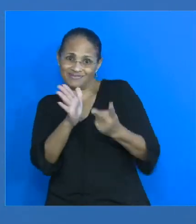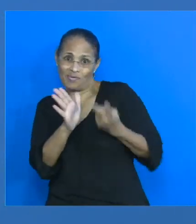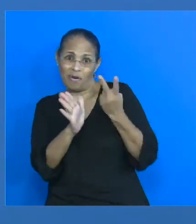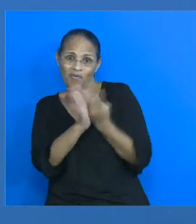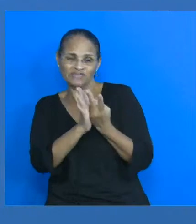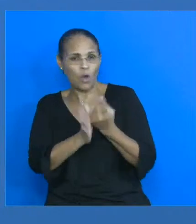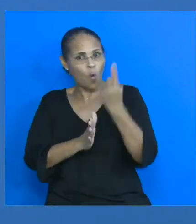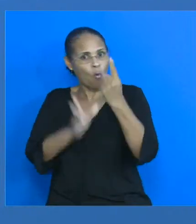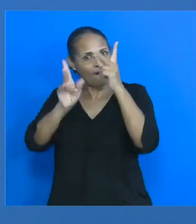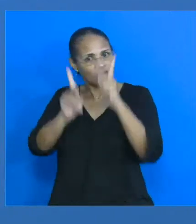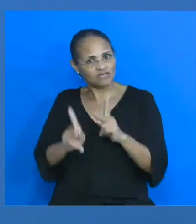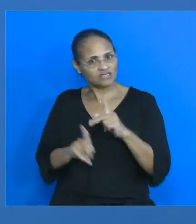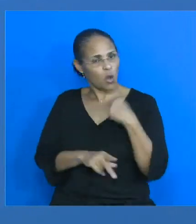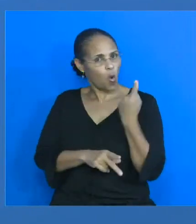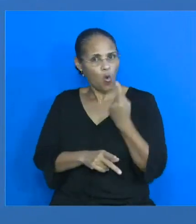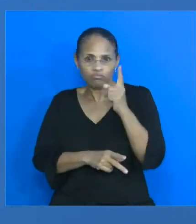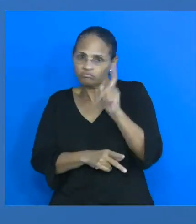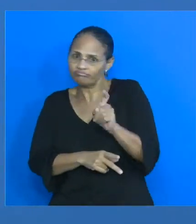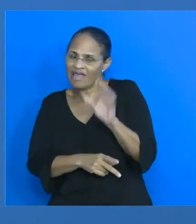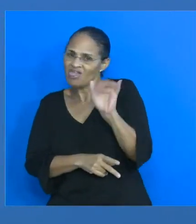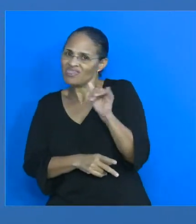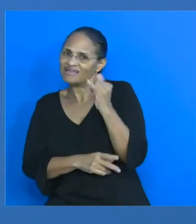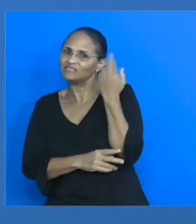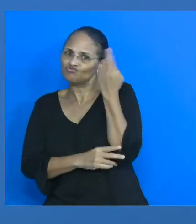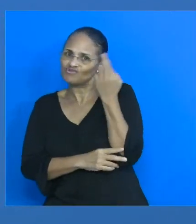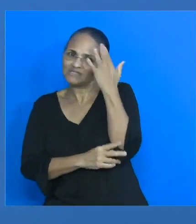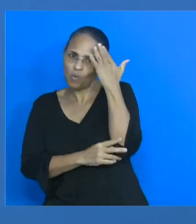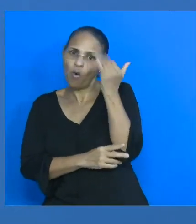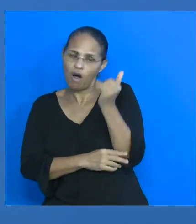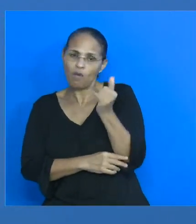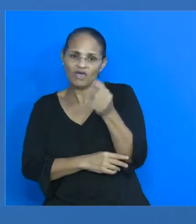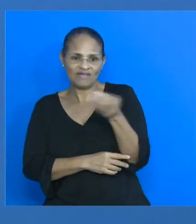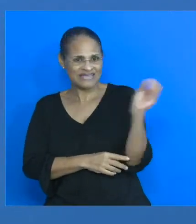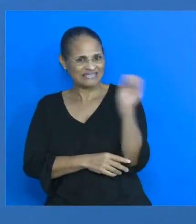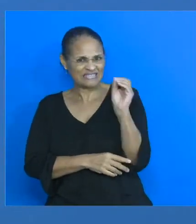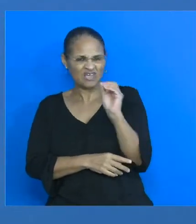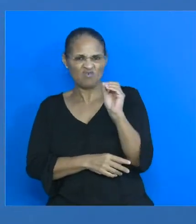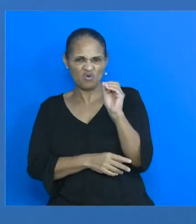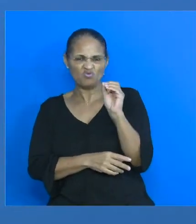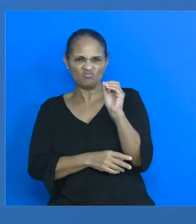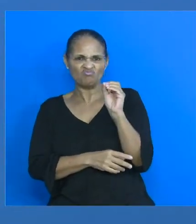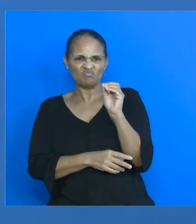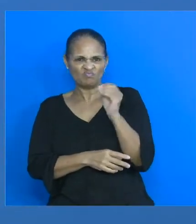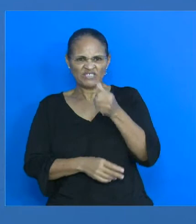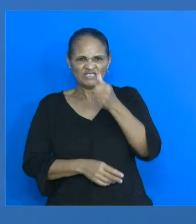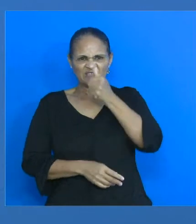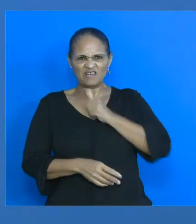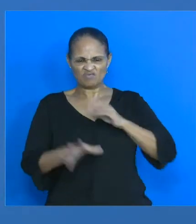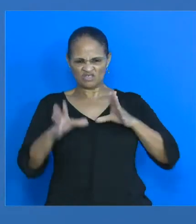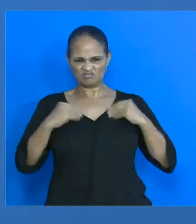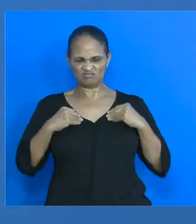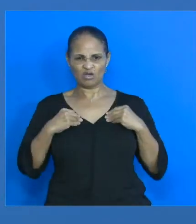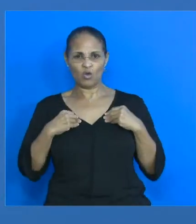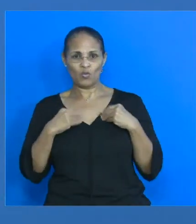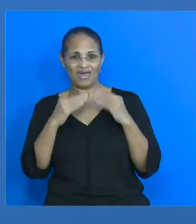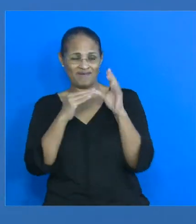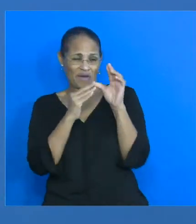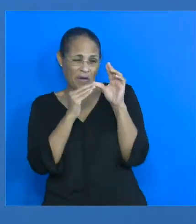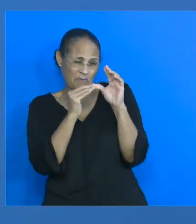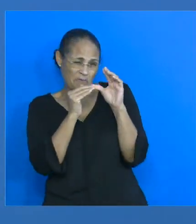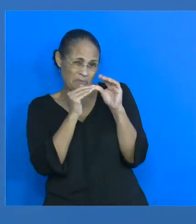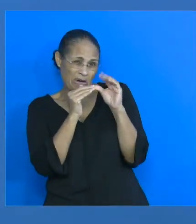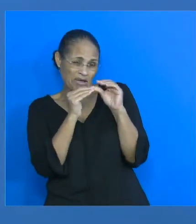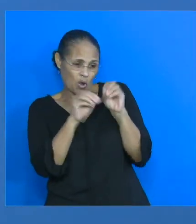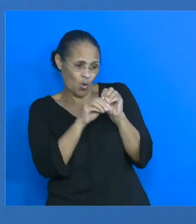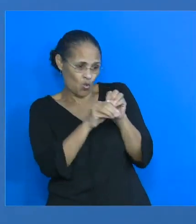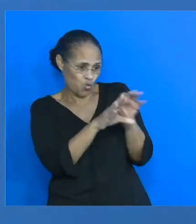One person, that's all it takes. And that's the reason why we are taking a zero tolerance approach. We have a minor outbreak. People are worried